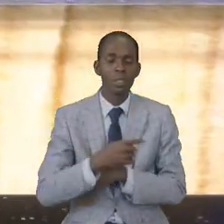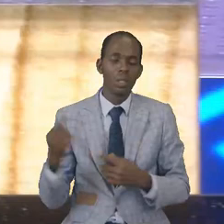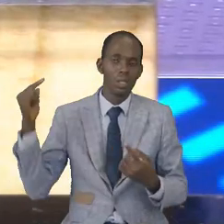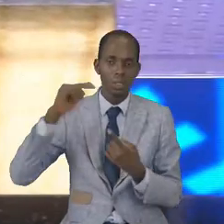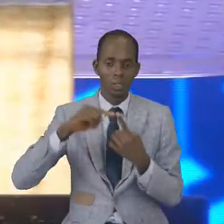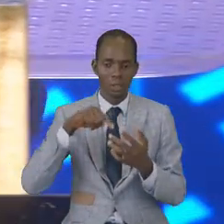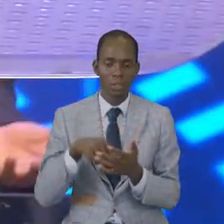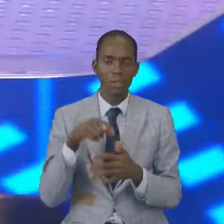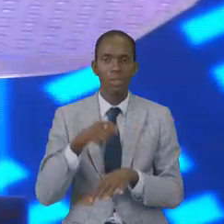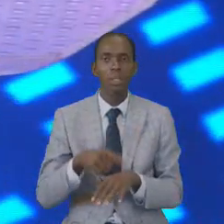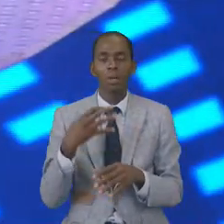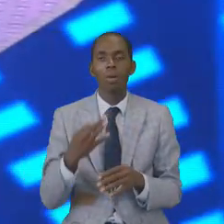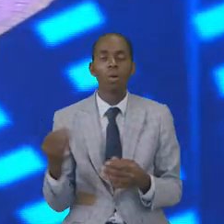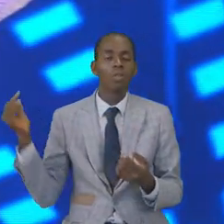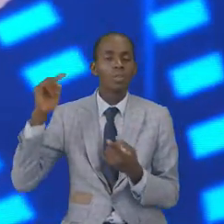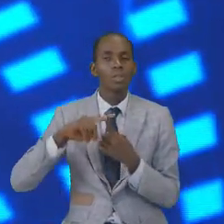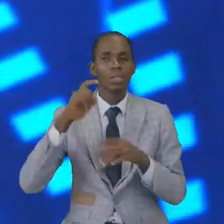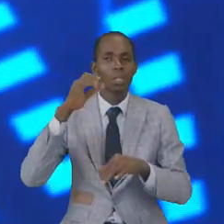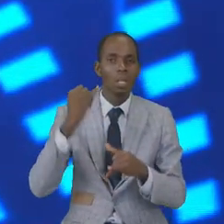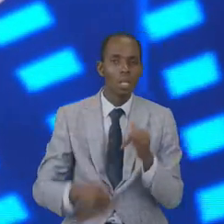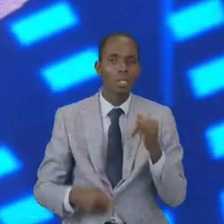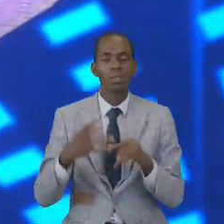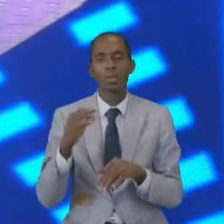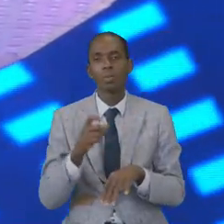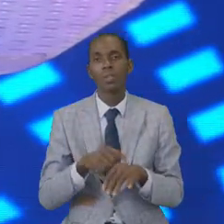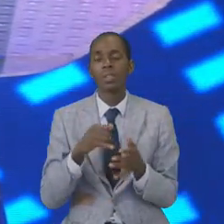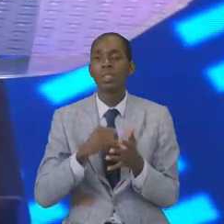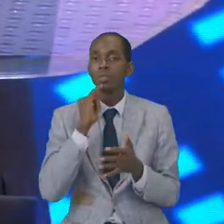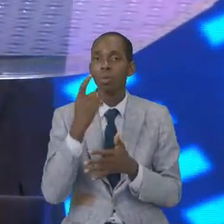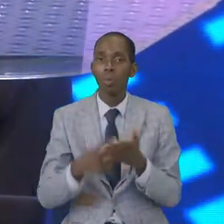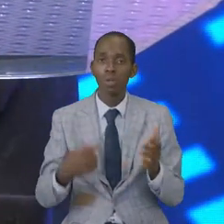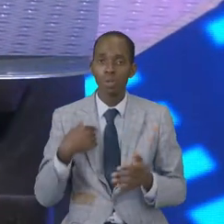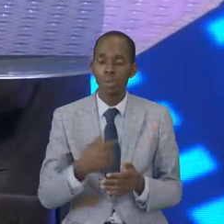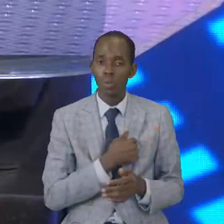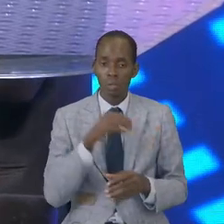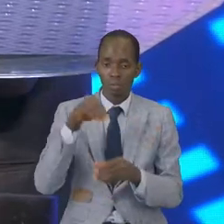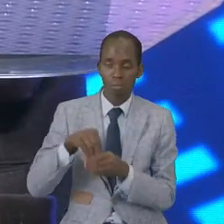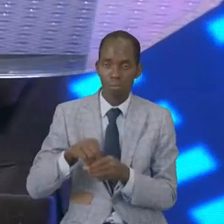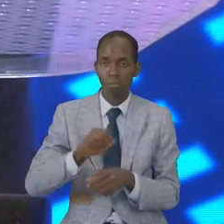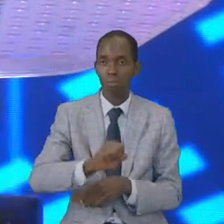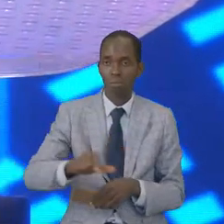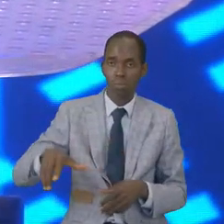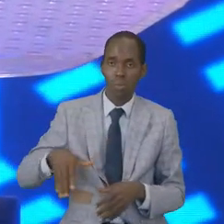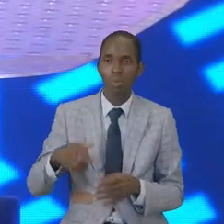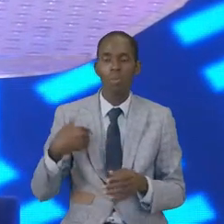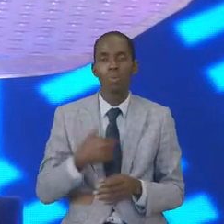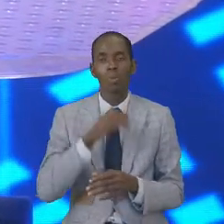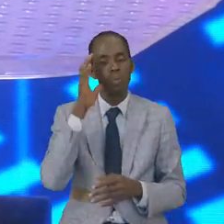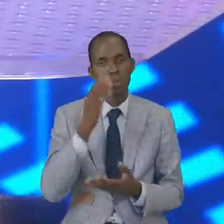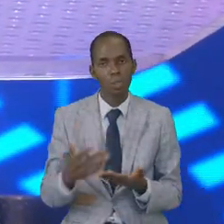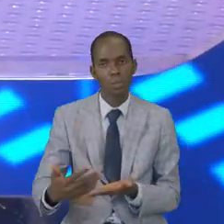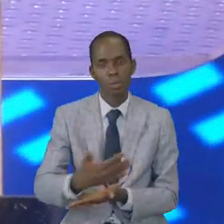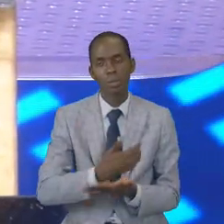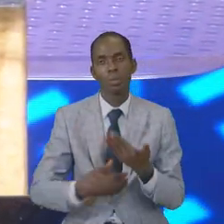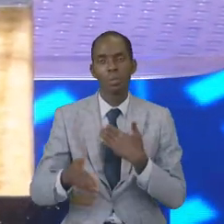time, until the end of time. It is what we sow that we read. We're looking at 2